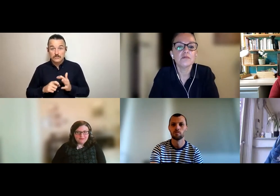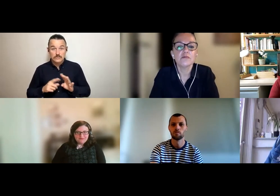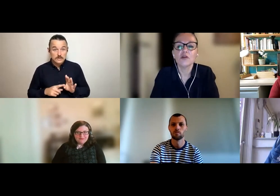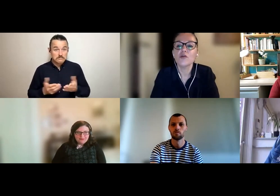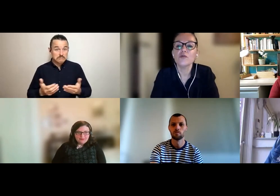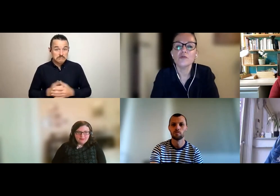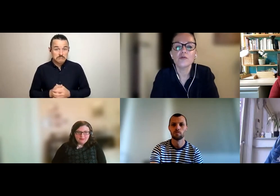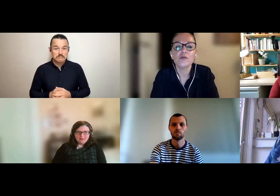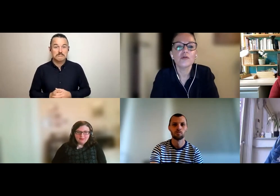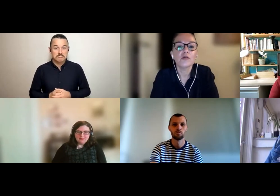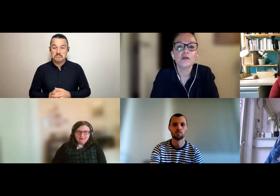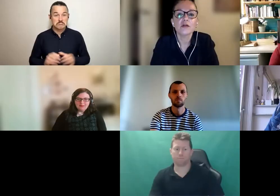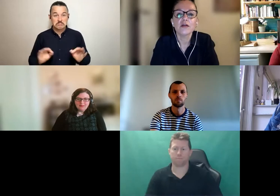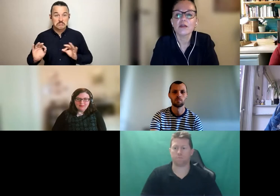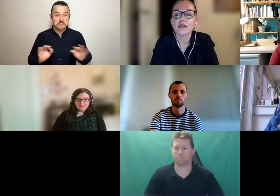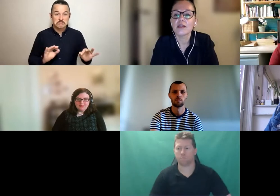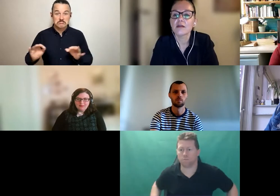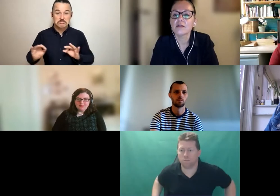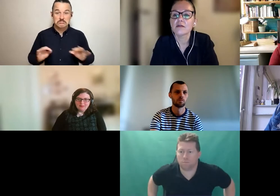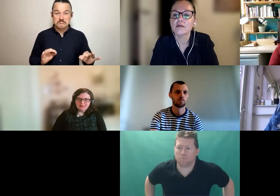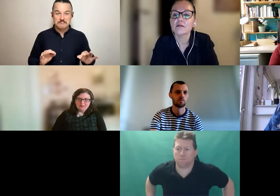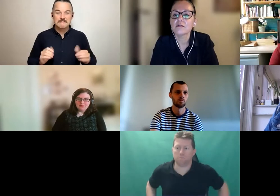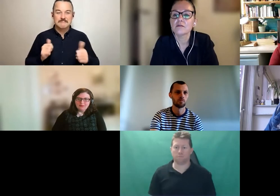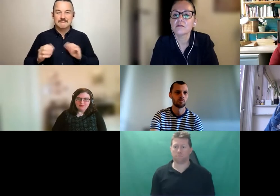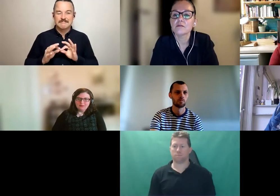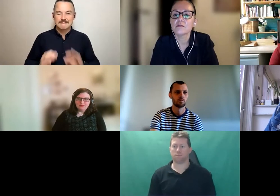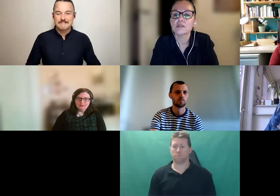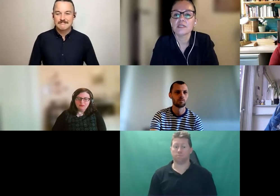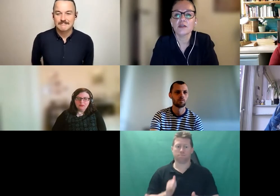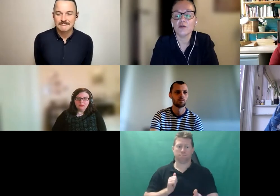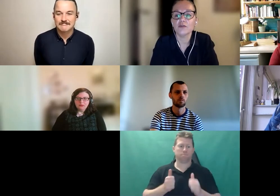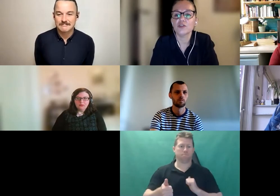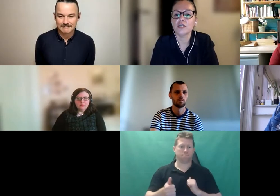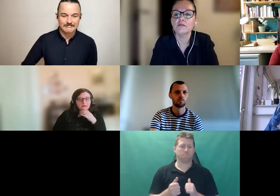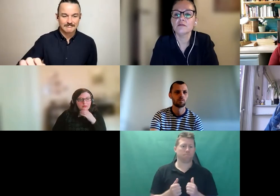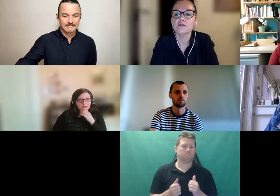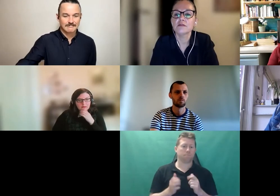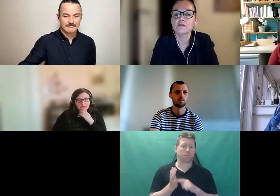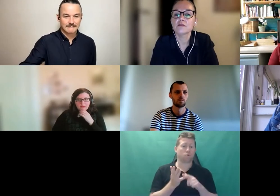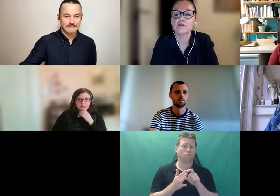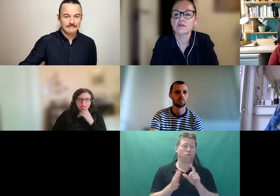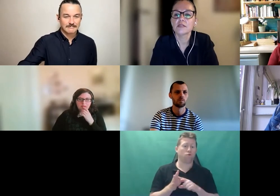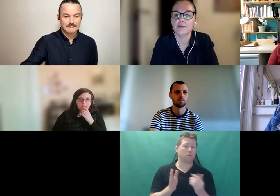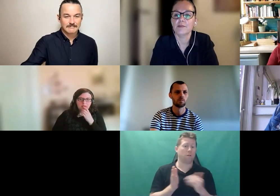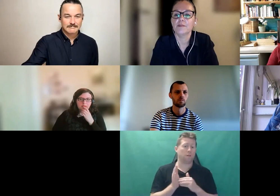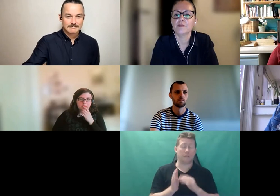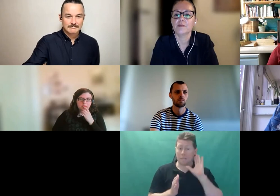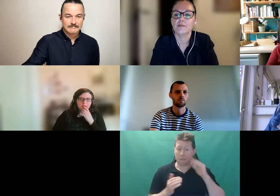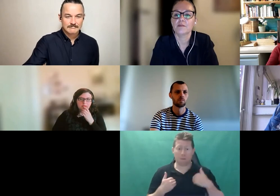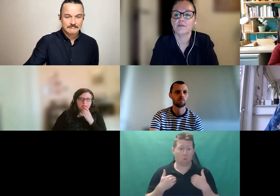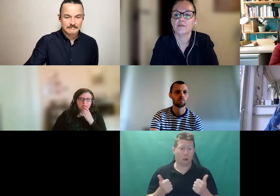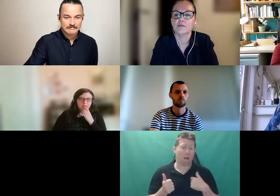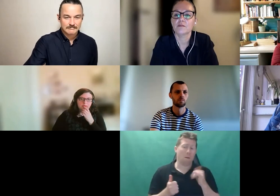Um, no, maybe I could say, oh, yeah, go for it, Judy. Oh, you can hear me. Yeah. Well,